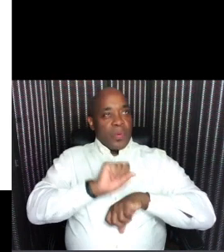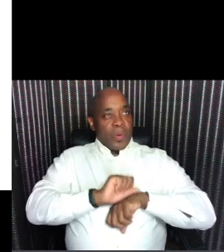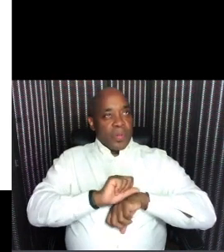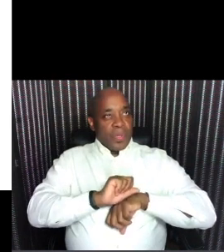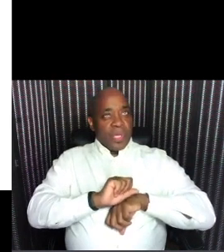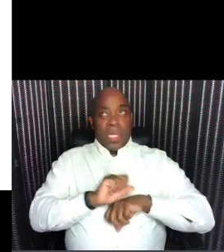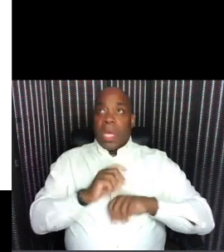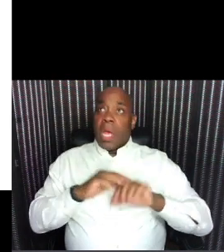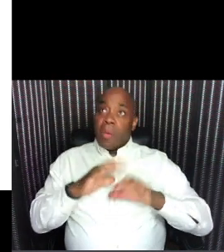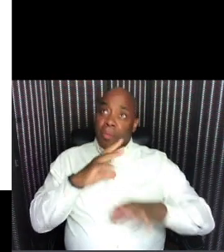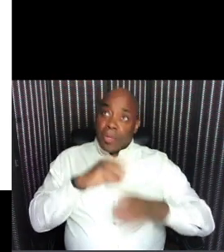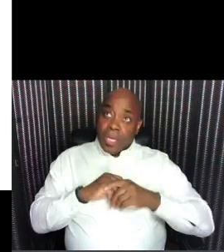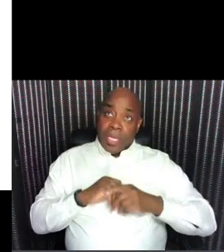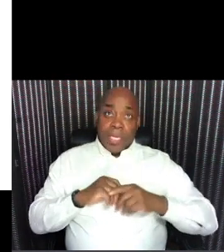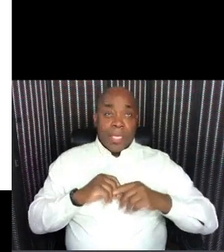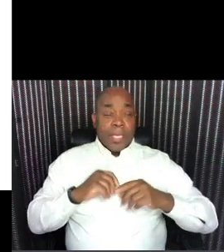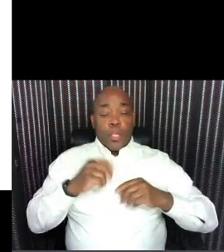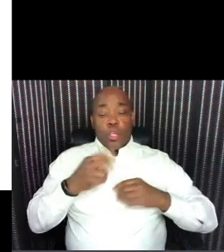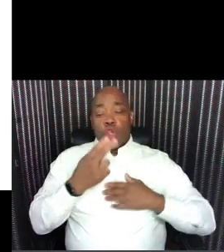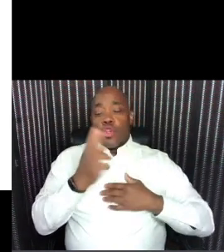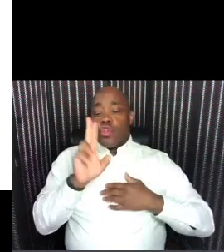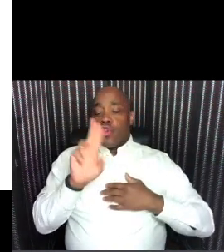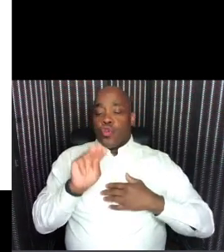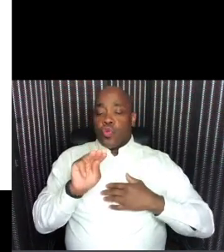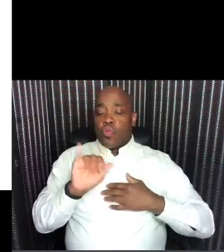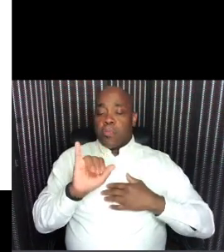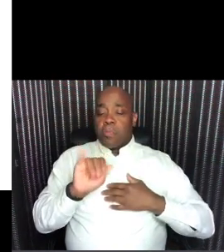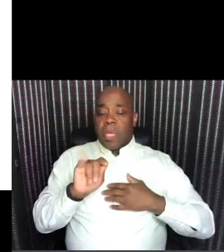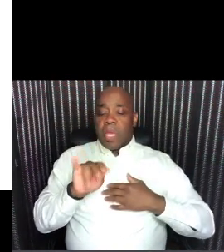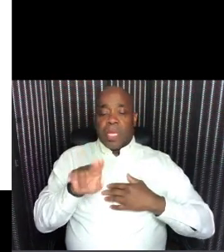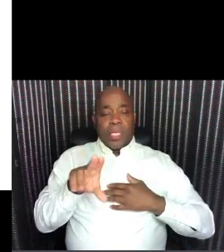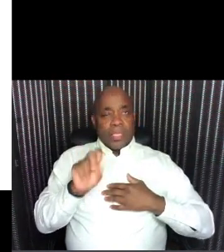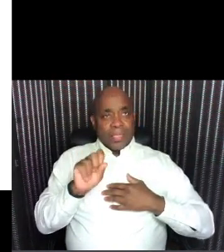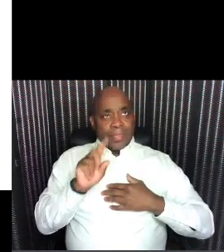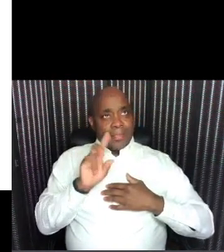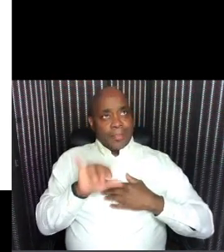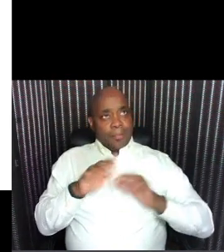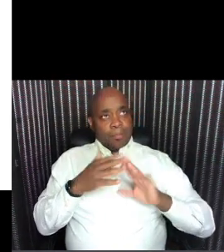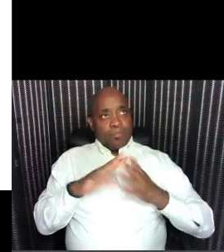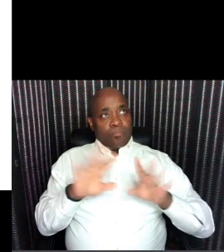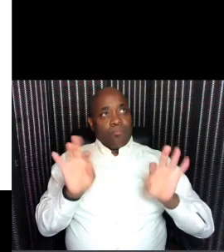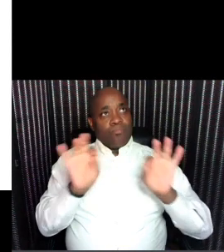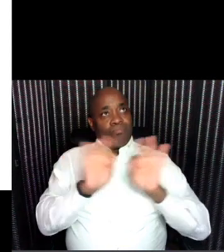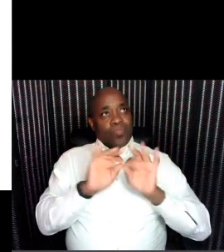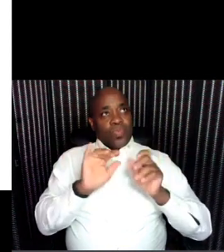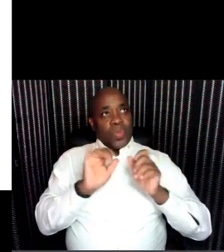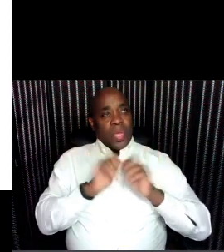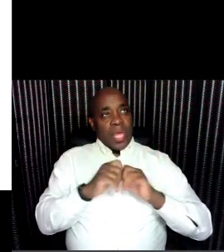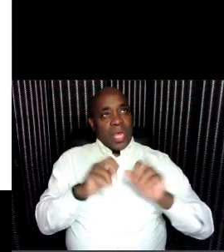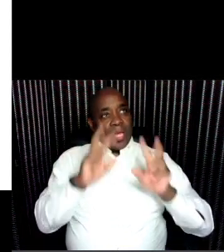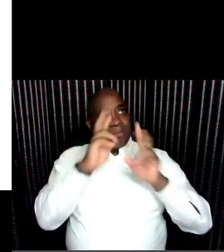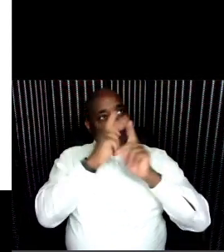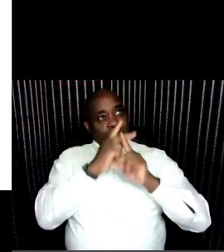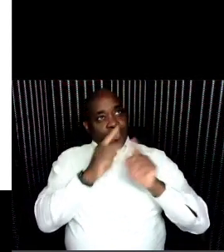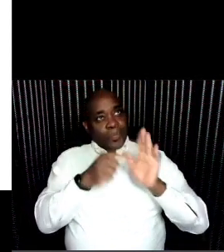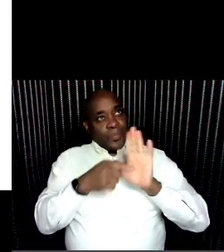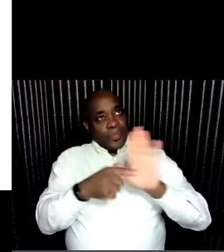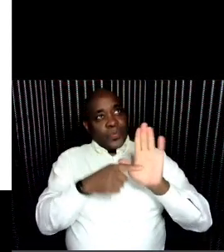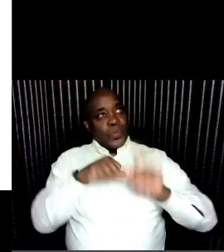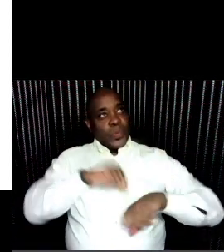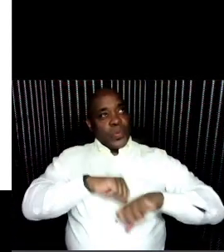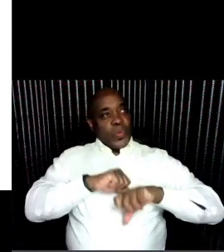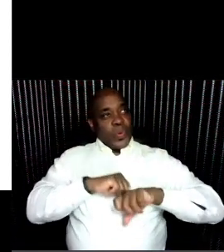humanities, it really became an important sort of way for me to triangulate the work that I was doing.